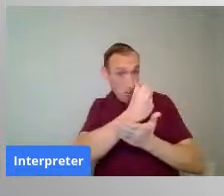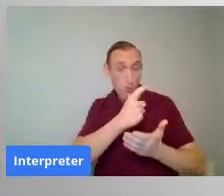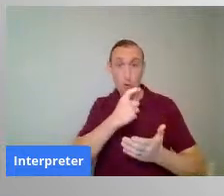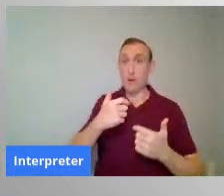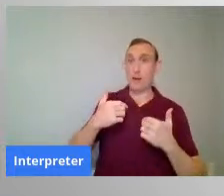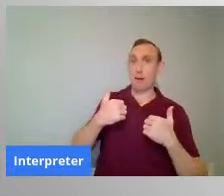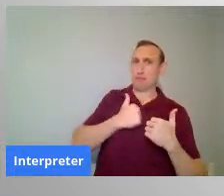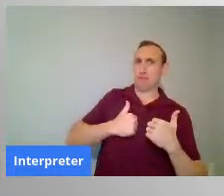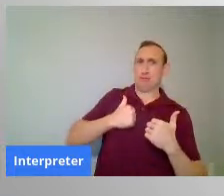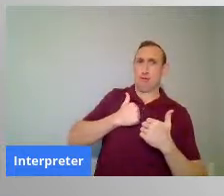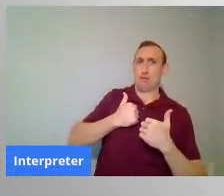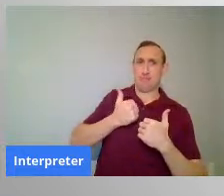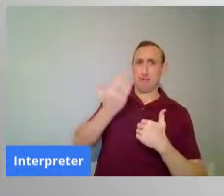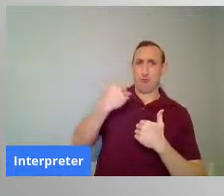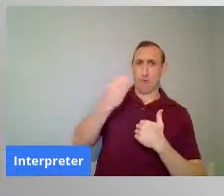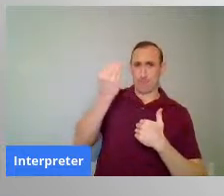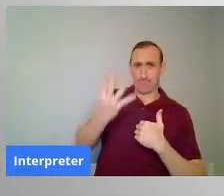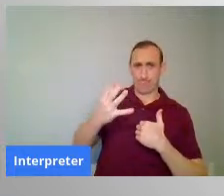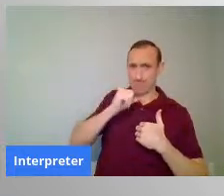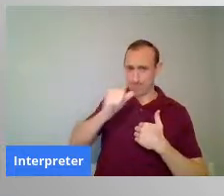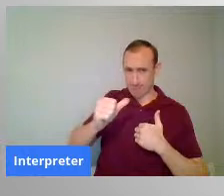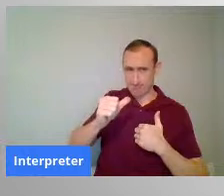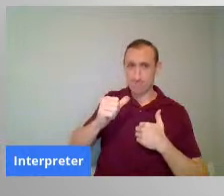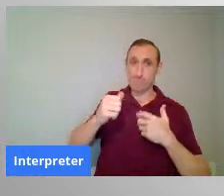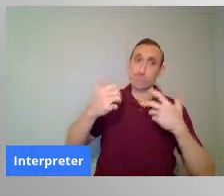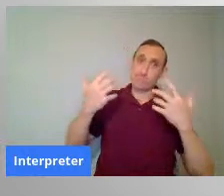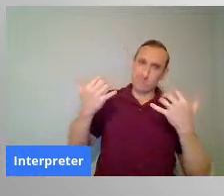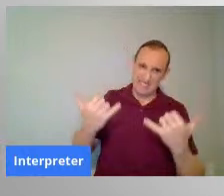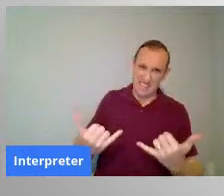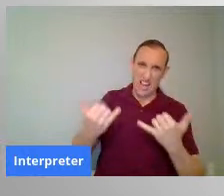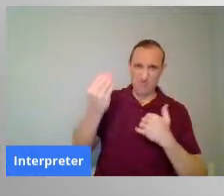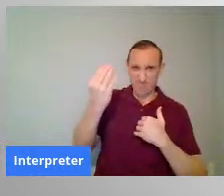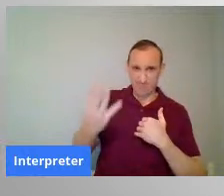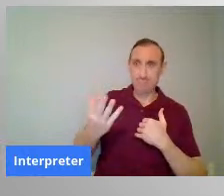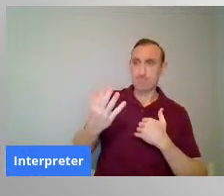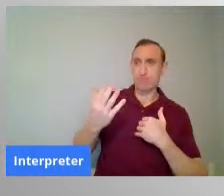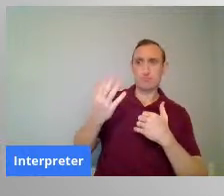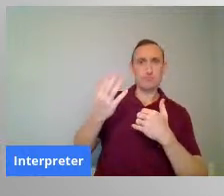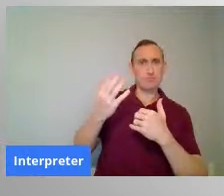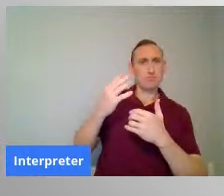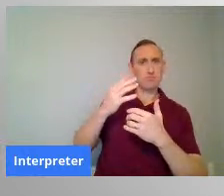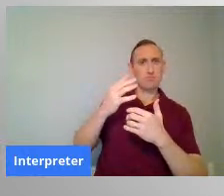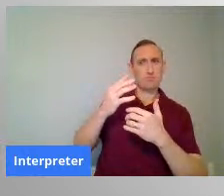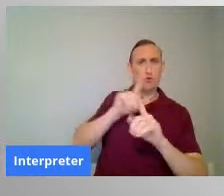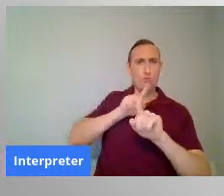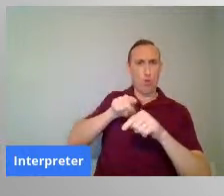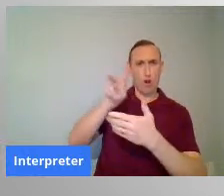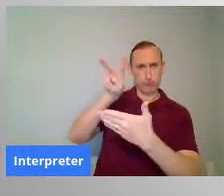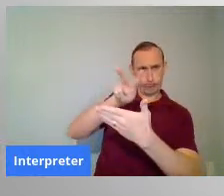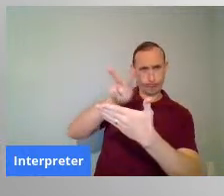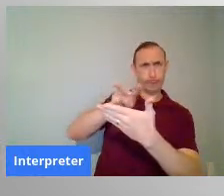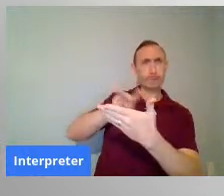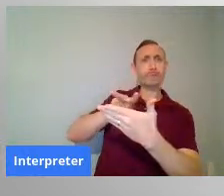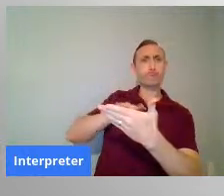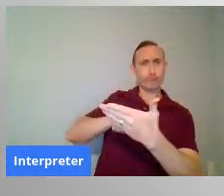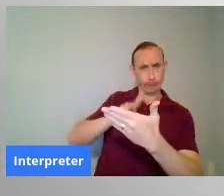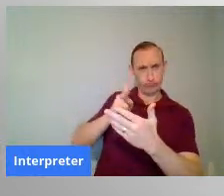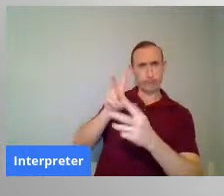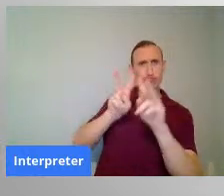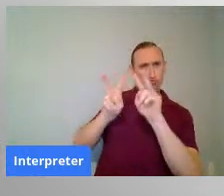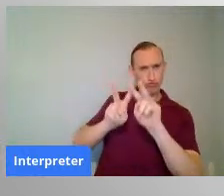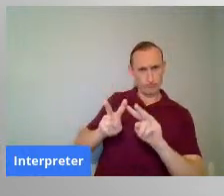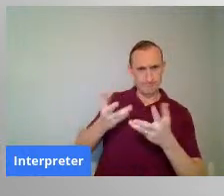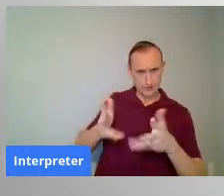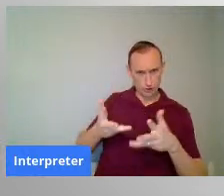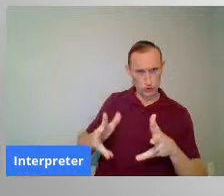say something sooner, but I did read the minutes. And I saw where there's some work to be done at